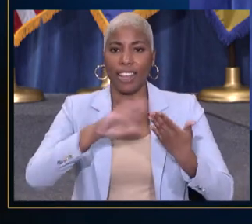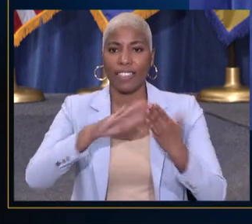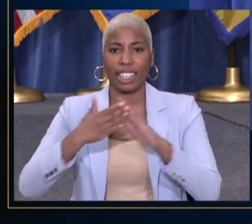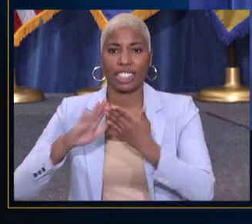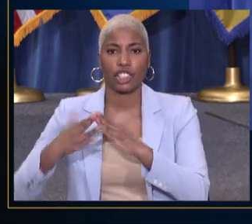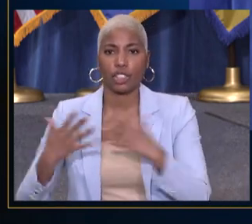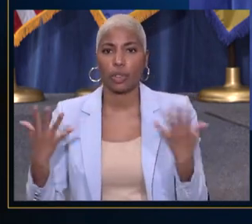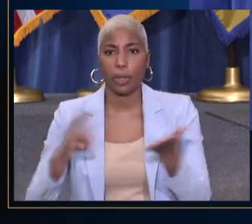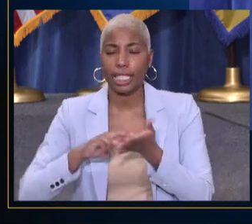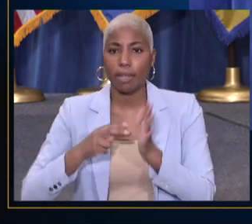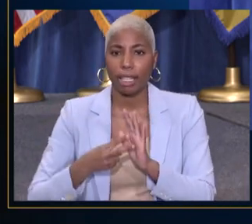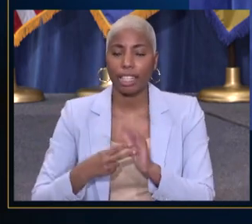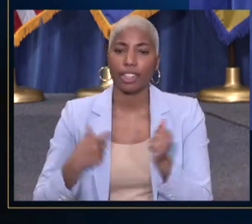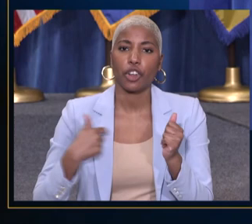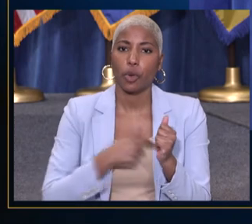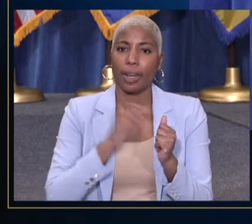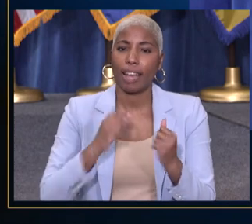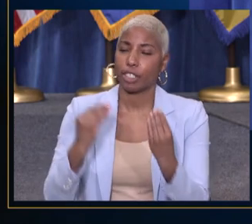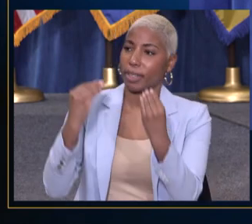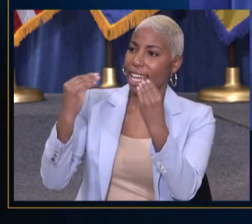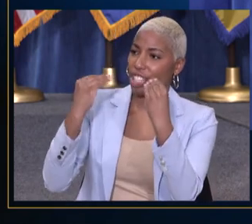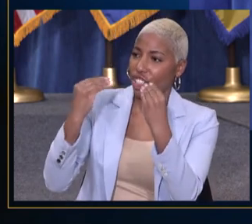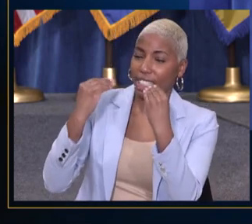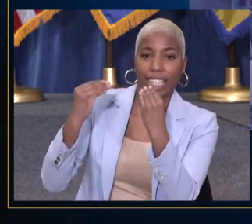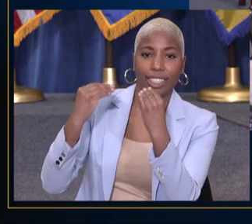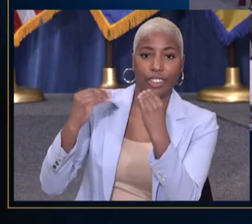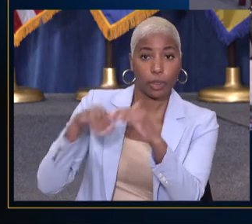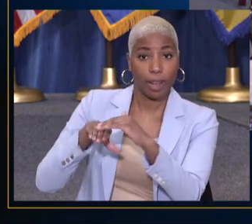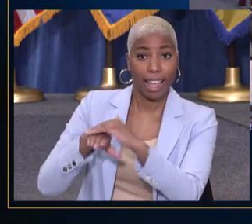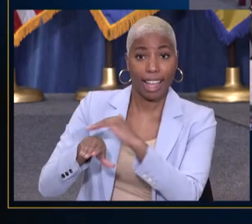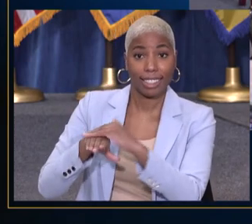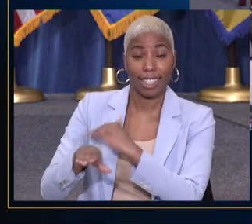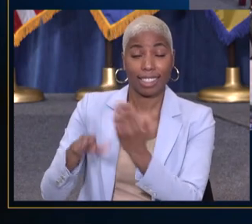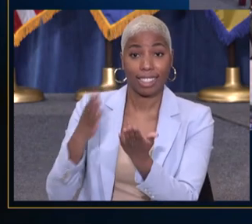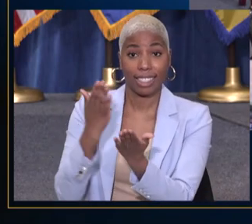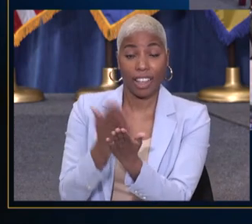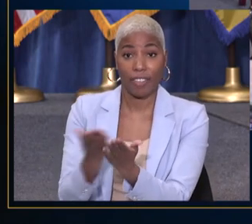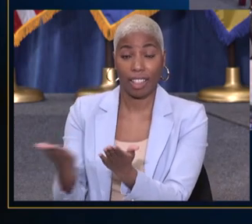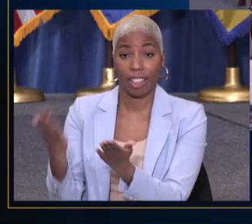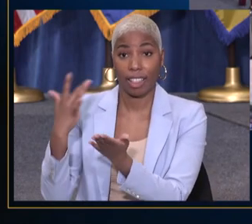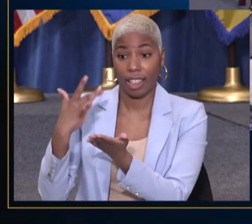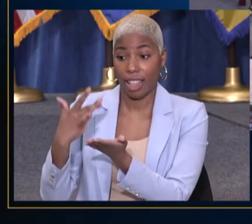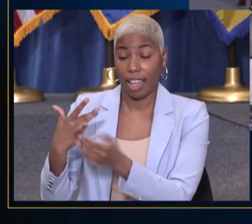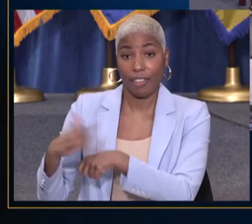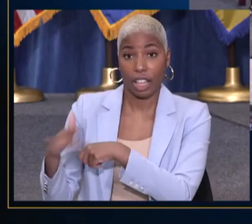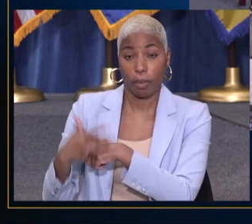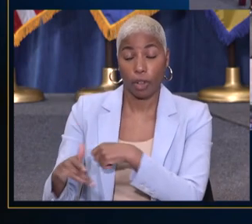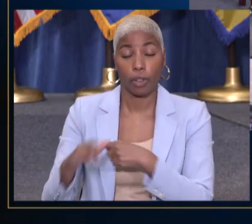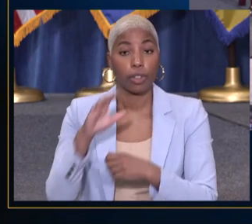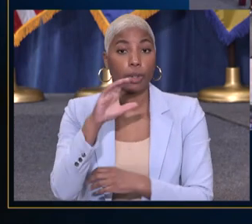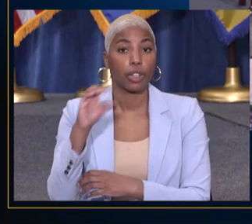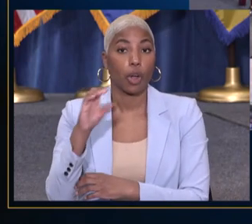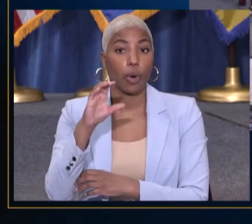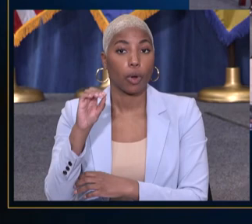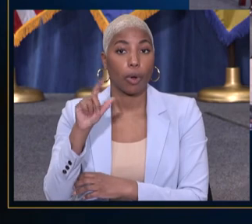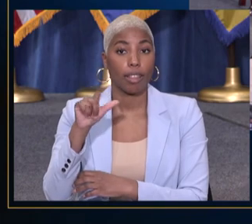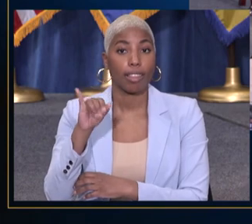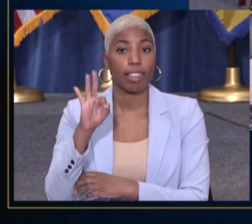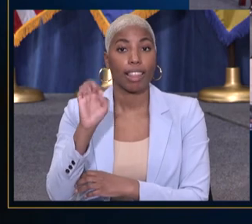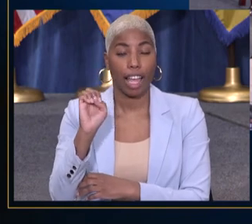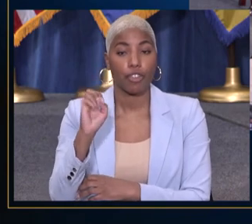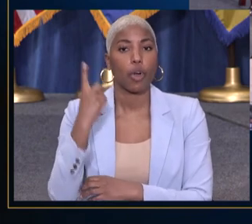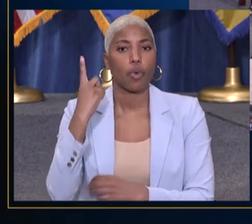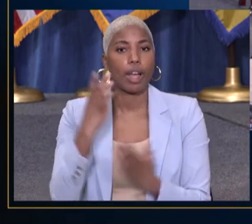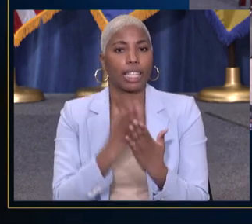get educated either through access that are available, other CBOs. I know with Cocoa Life, one of the prominent things that we're doing is wanting